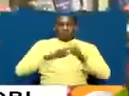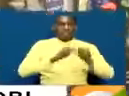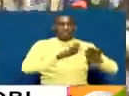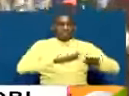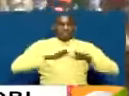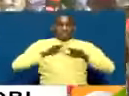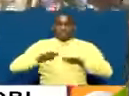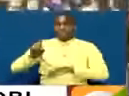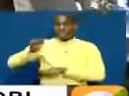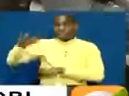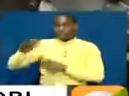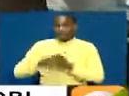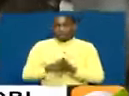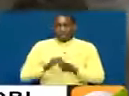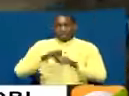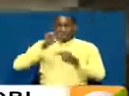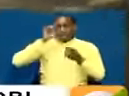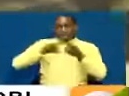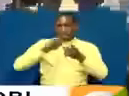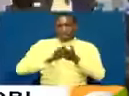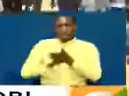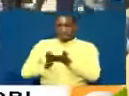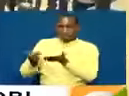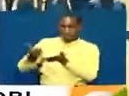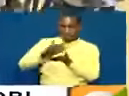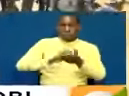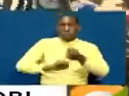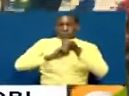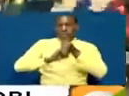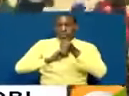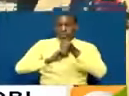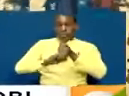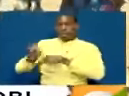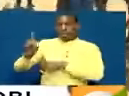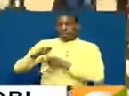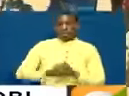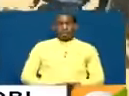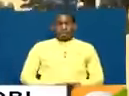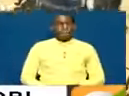rallies in Nairobi County as it sought to consolidate its support base in the capital.